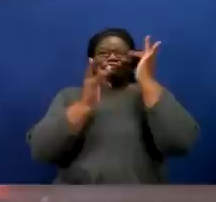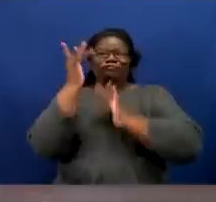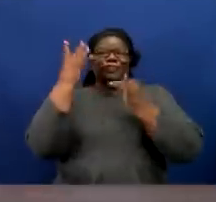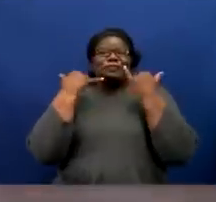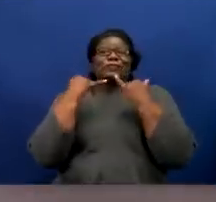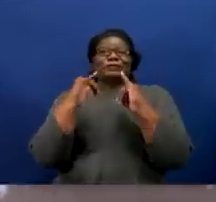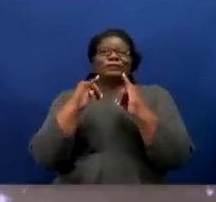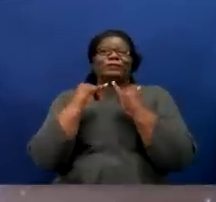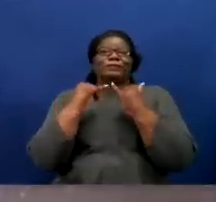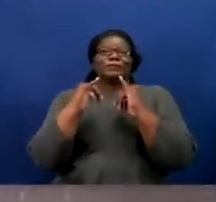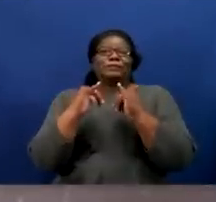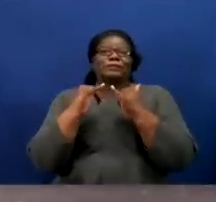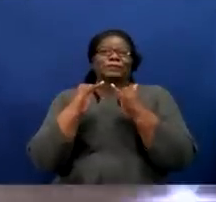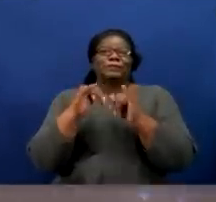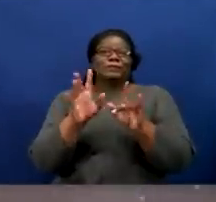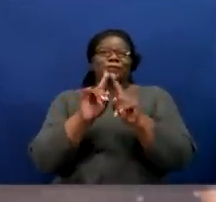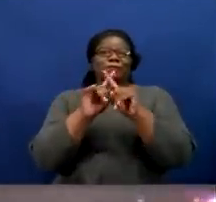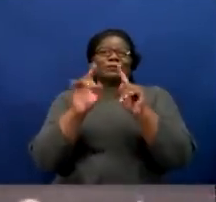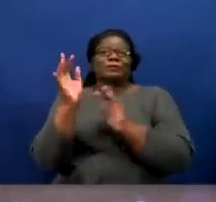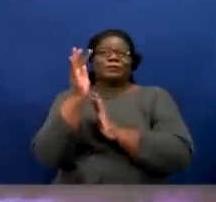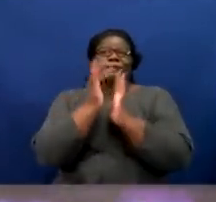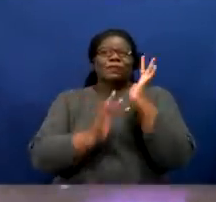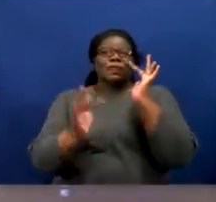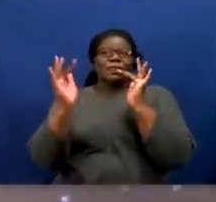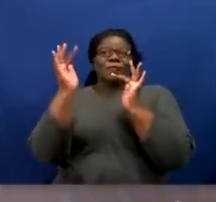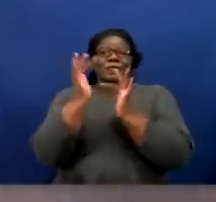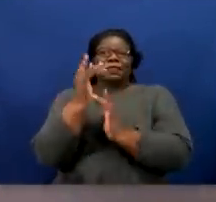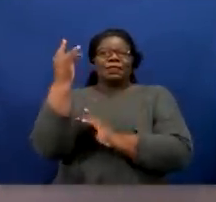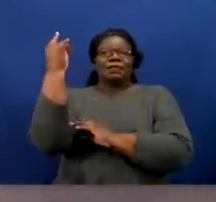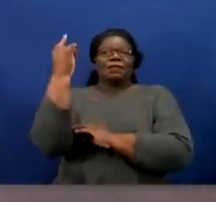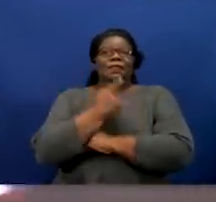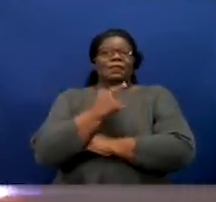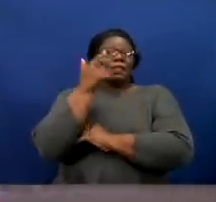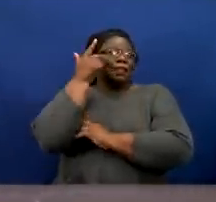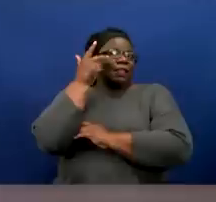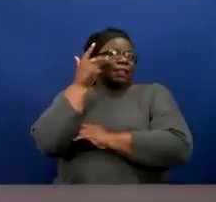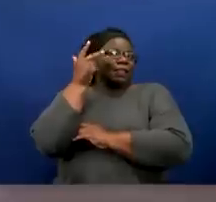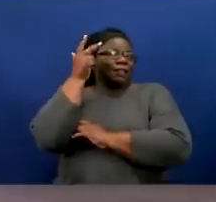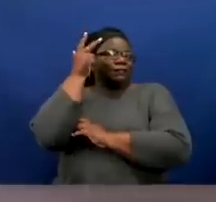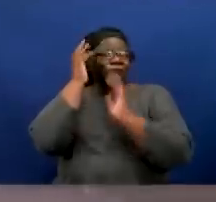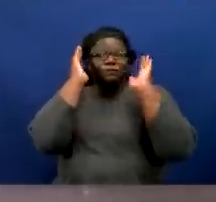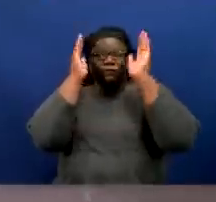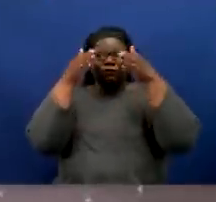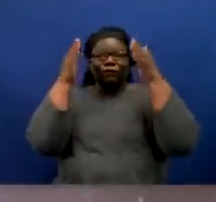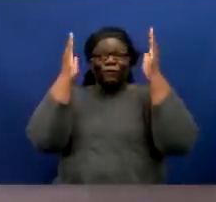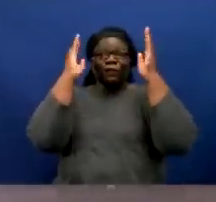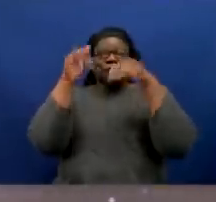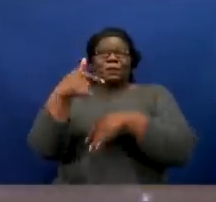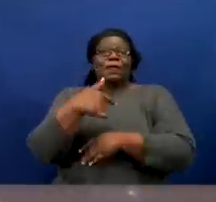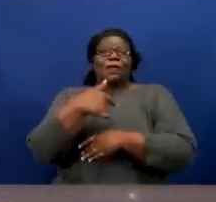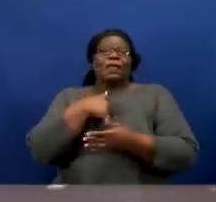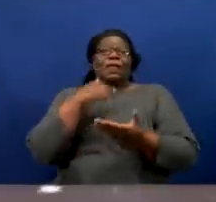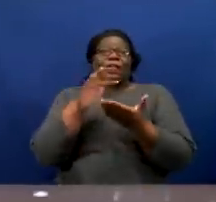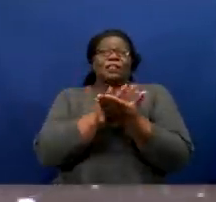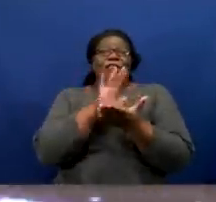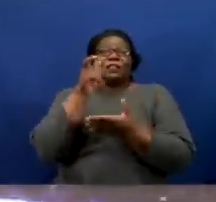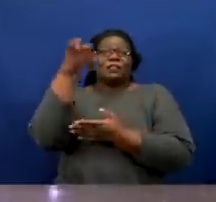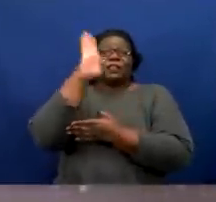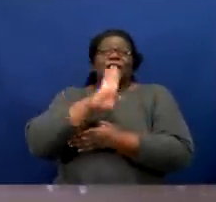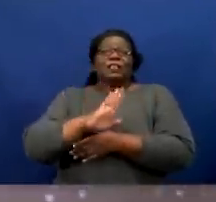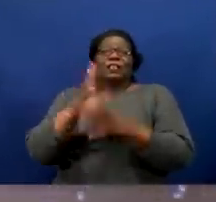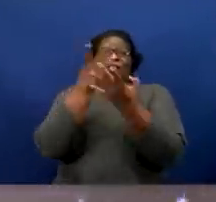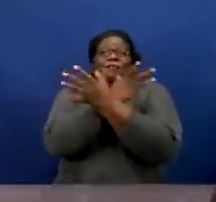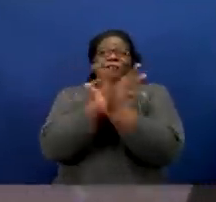felt. But Jesus came and listened to me, and glory to God, he